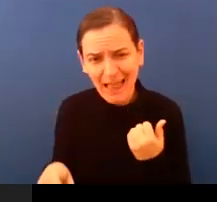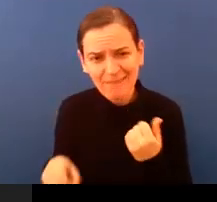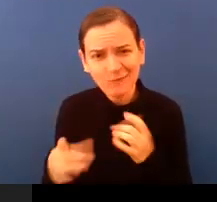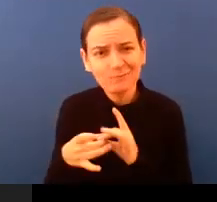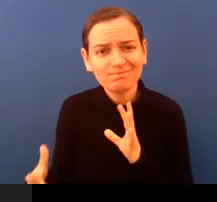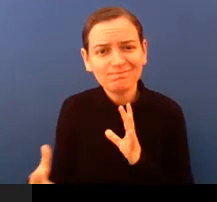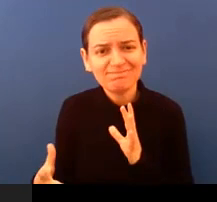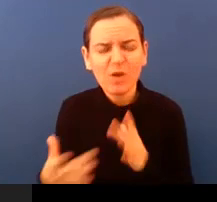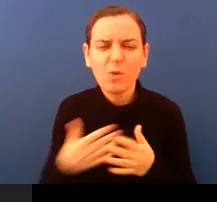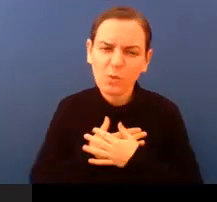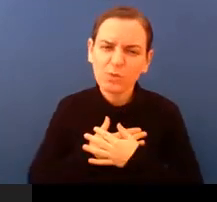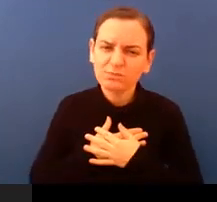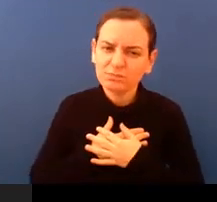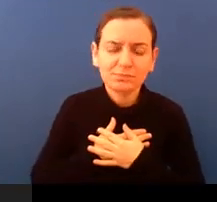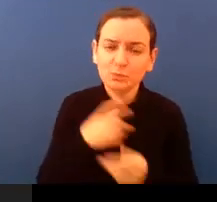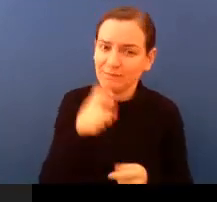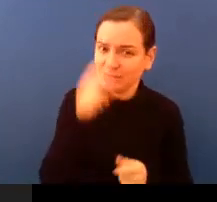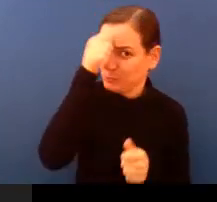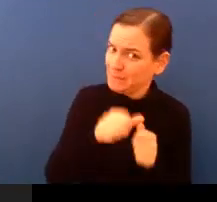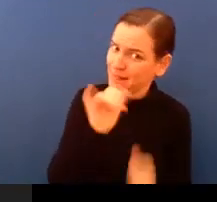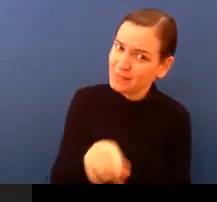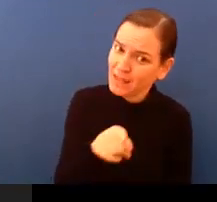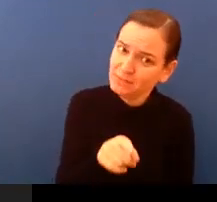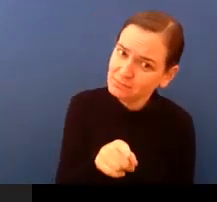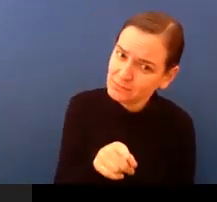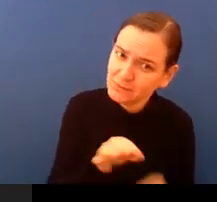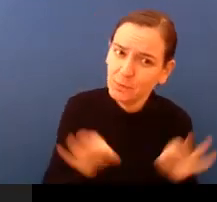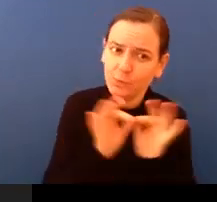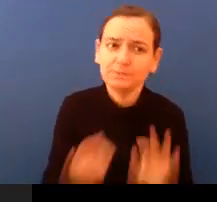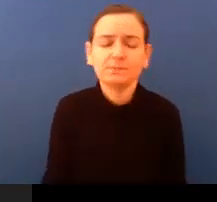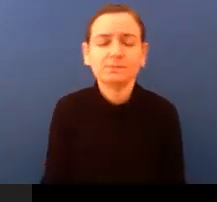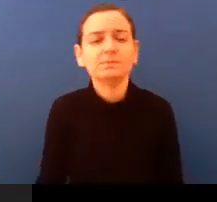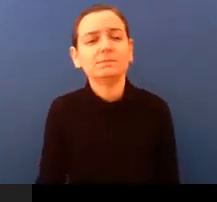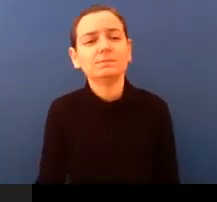Depending on your home environment, how will the home pets interact with a new animal?